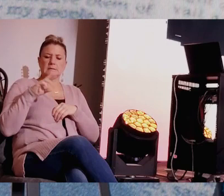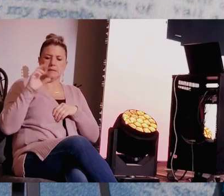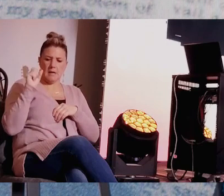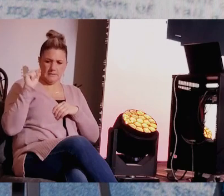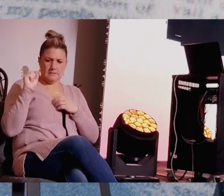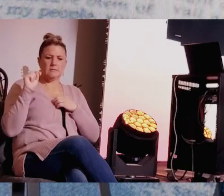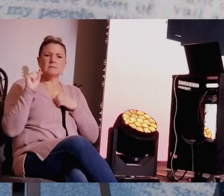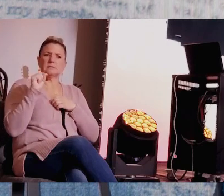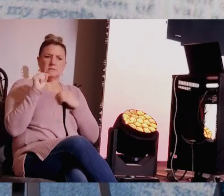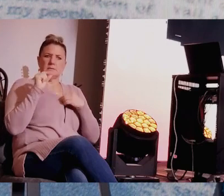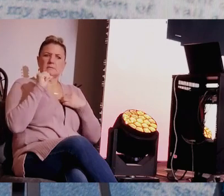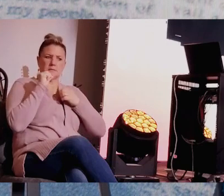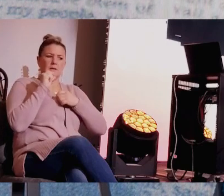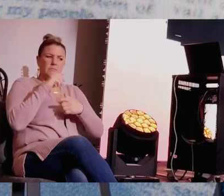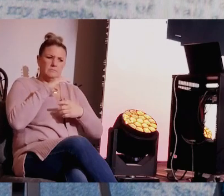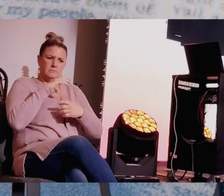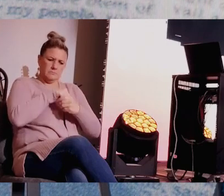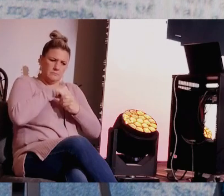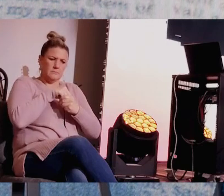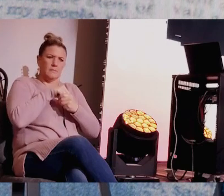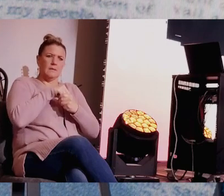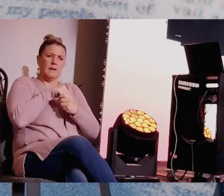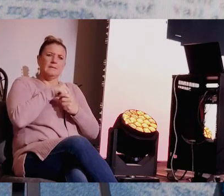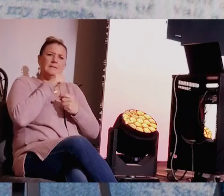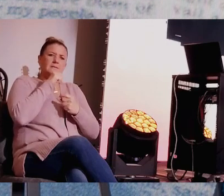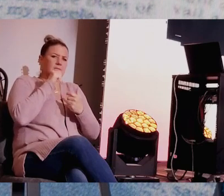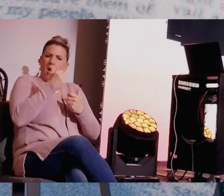the dust did not embody a soul, but it became a soul.